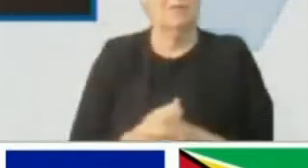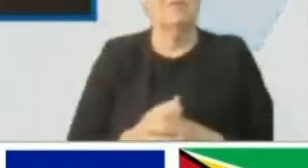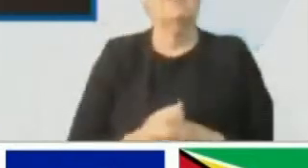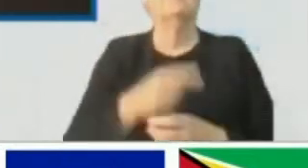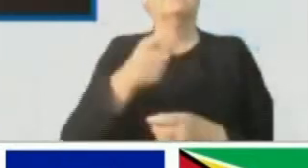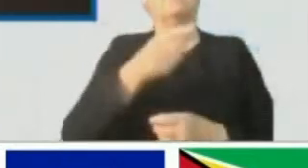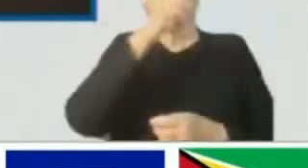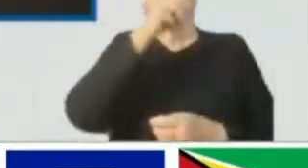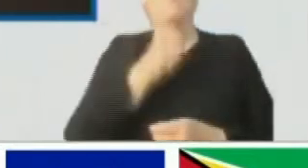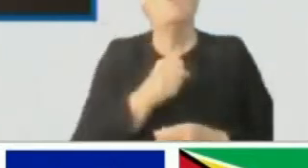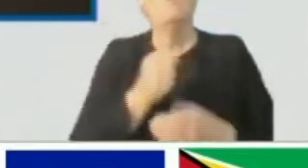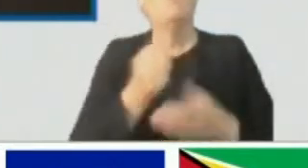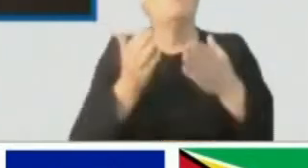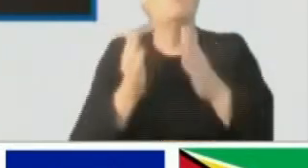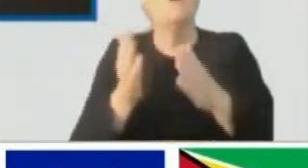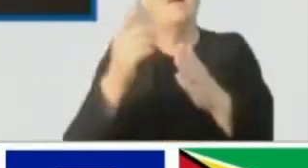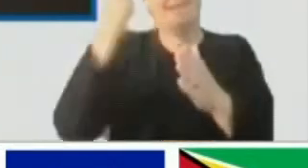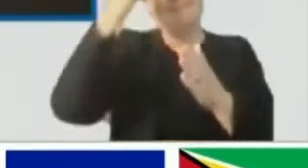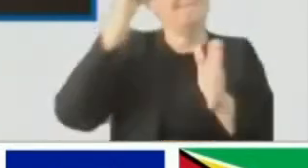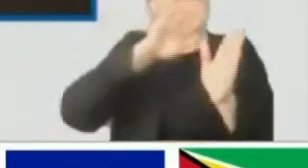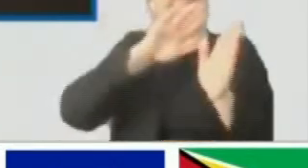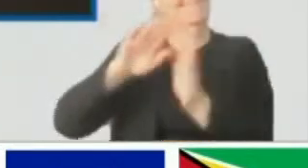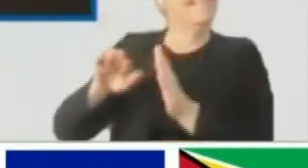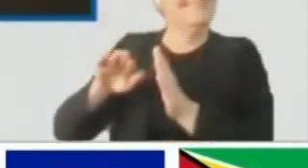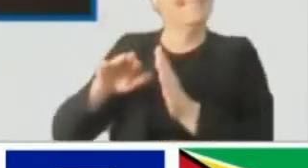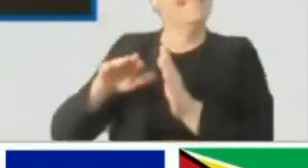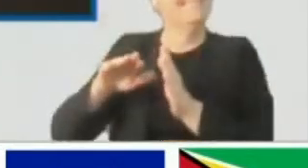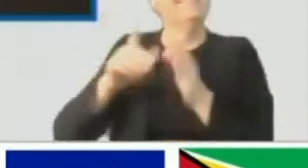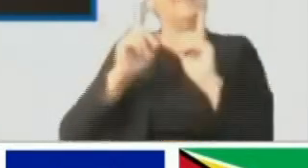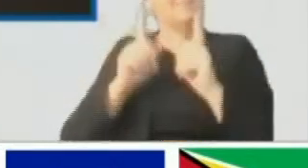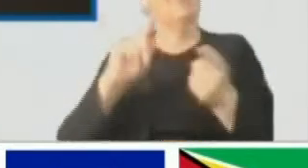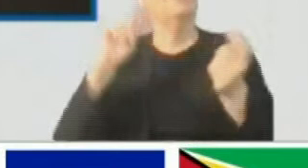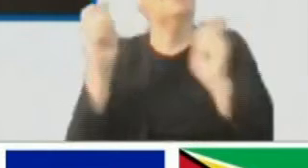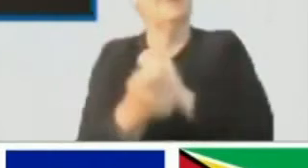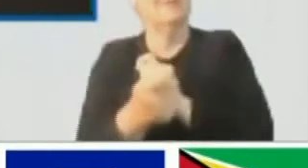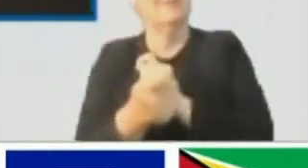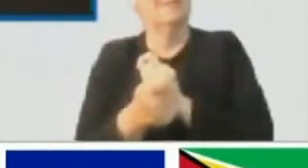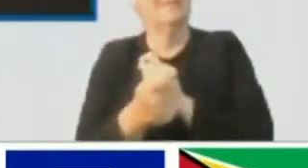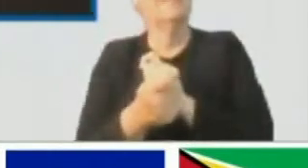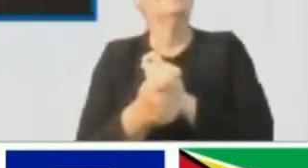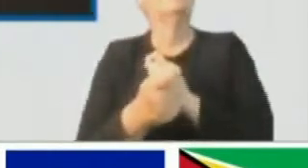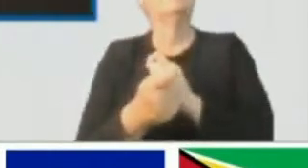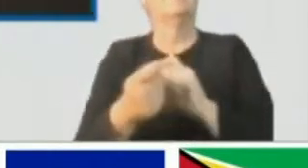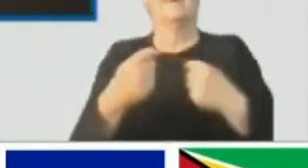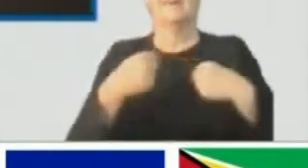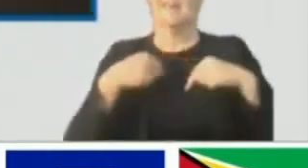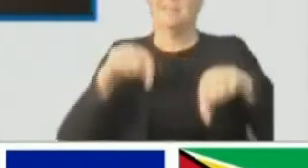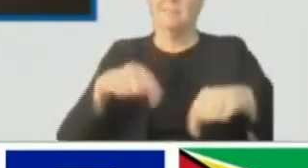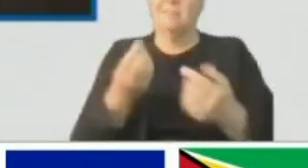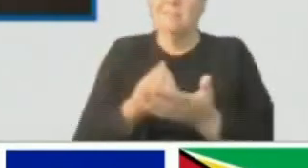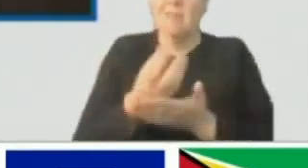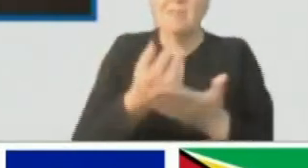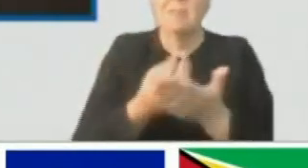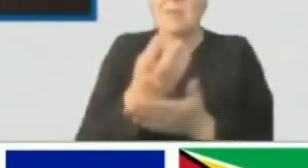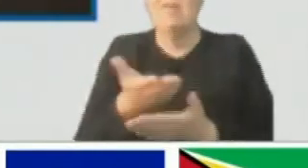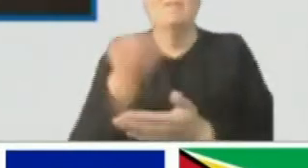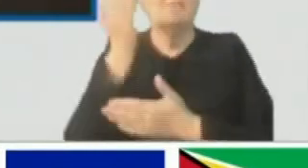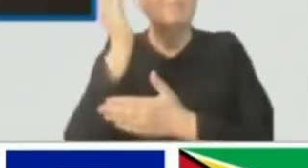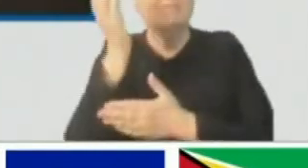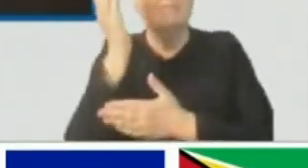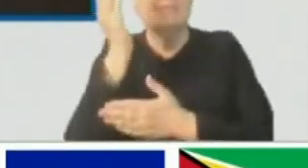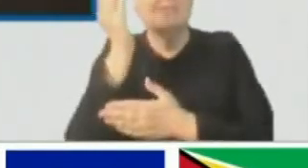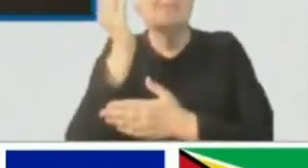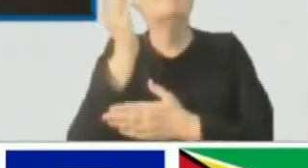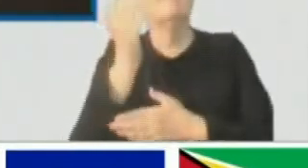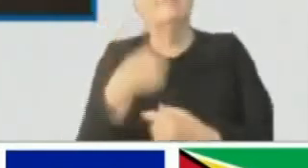which sees the information put forward here only as another set of valuable touchpoints from the brilliant minds of